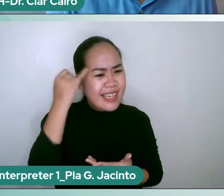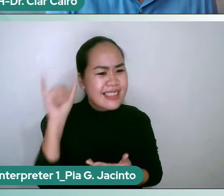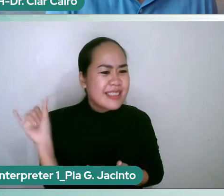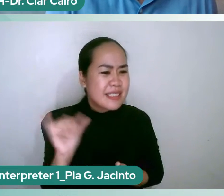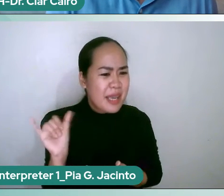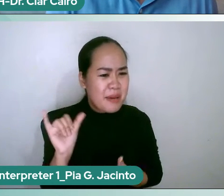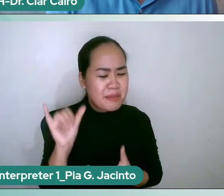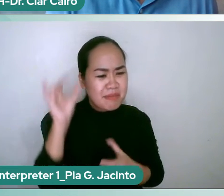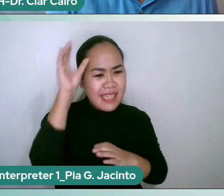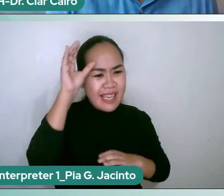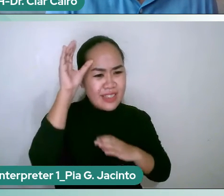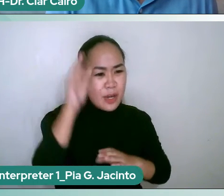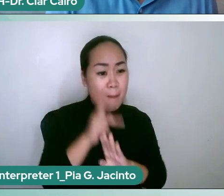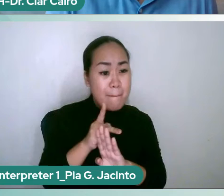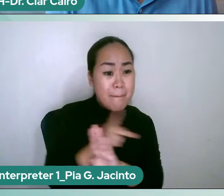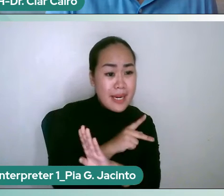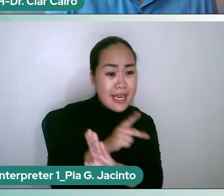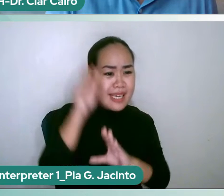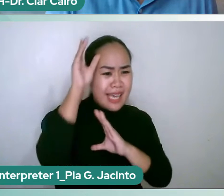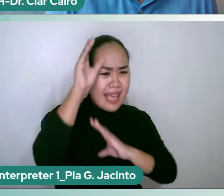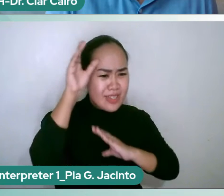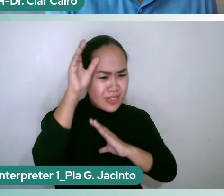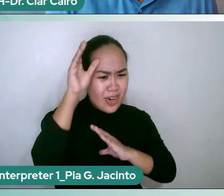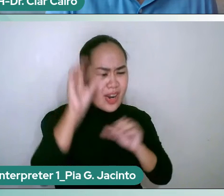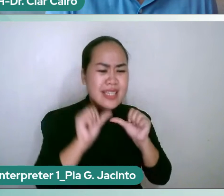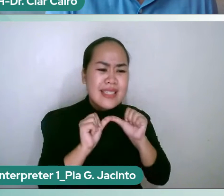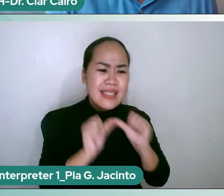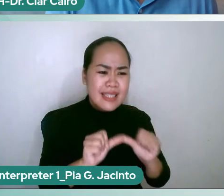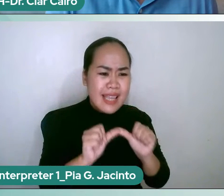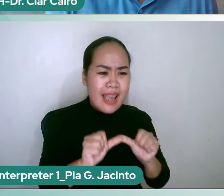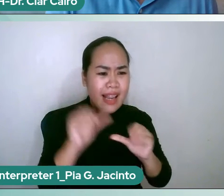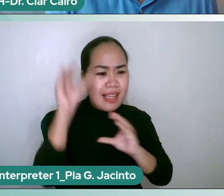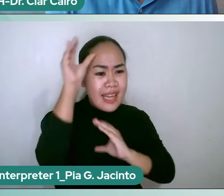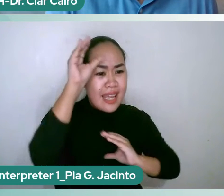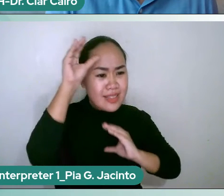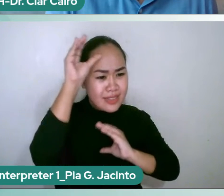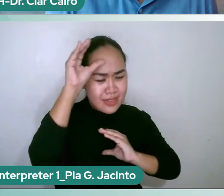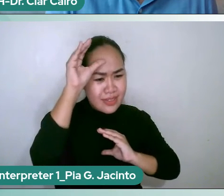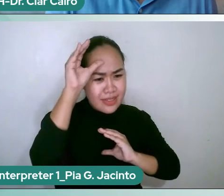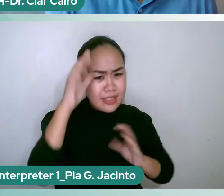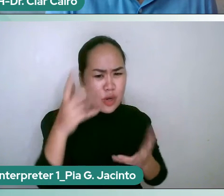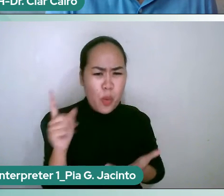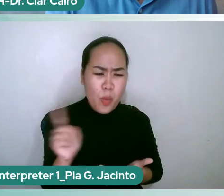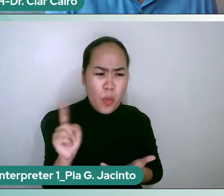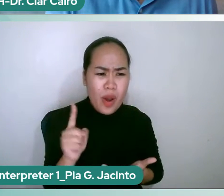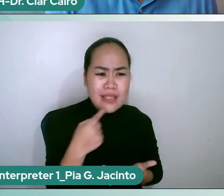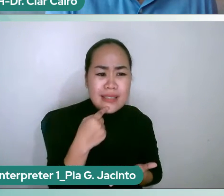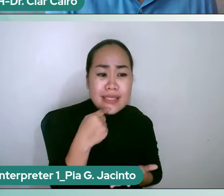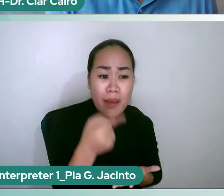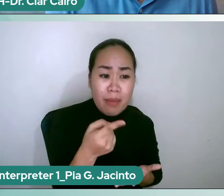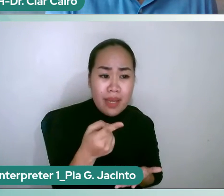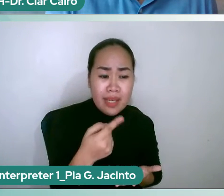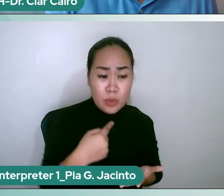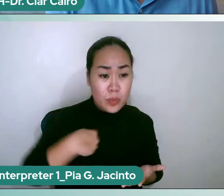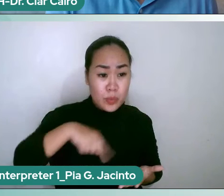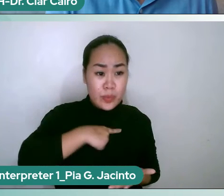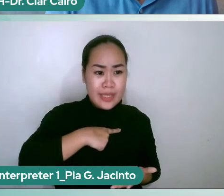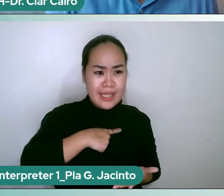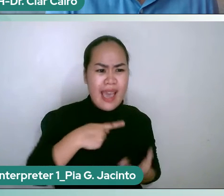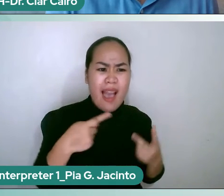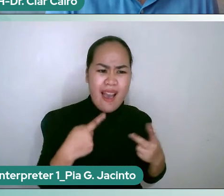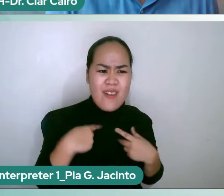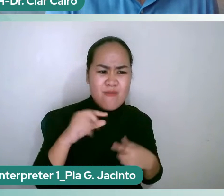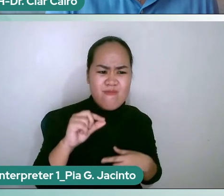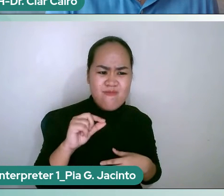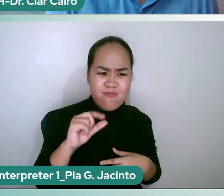is cancer. So what we do is we say there's some thickened skin. If you